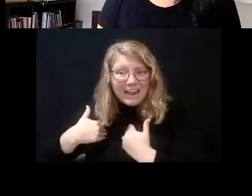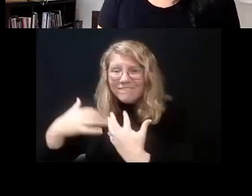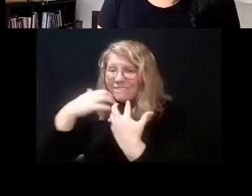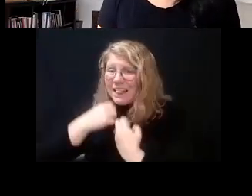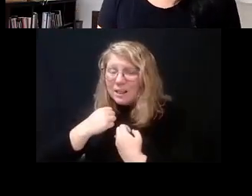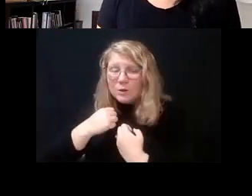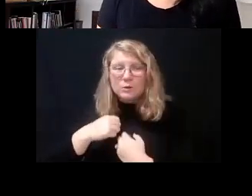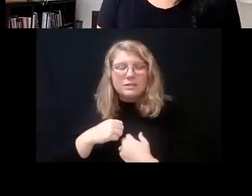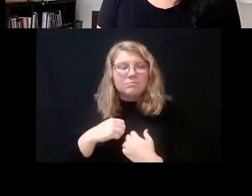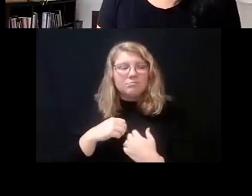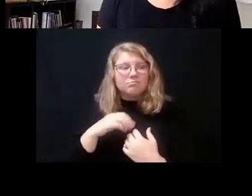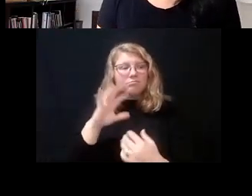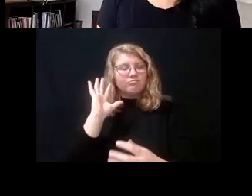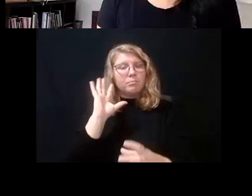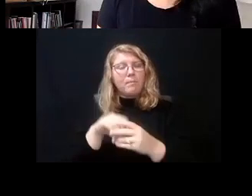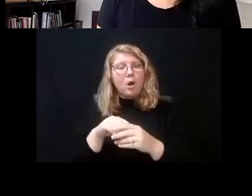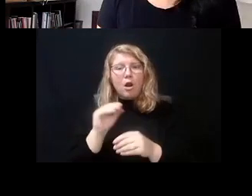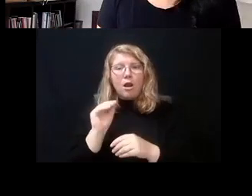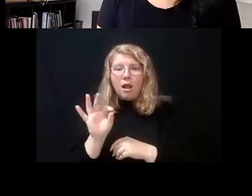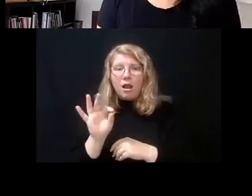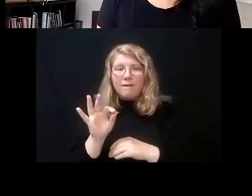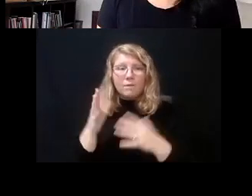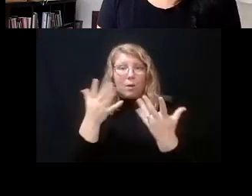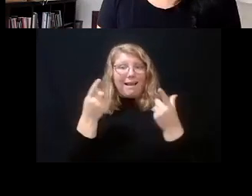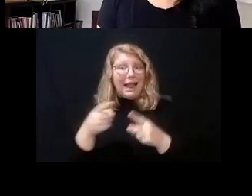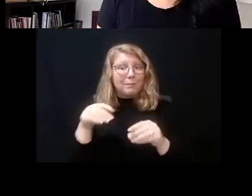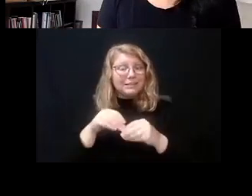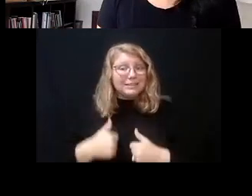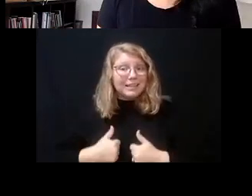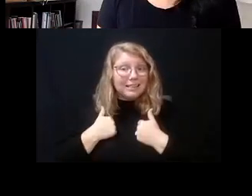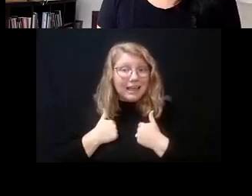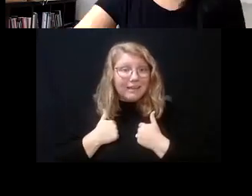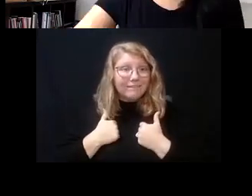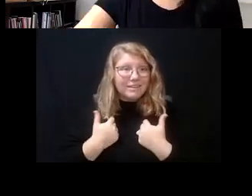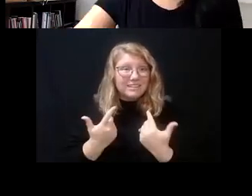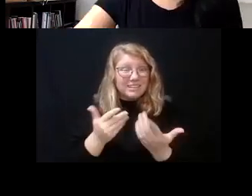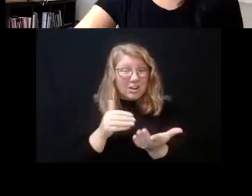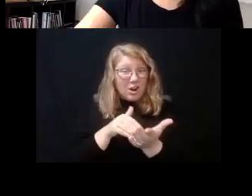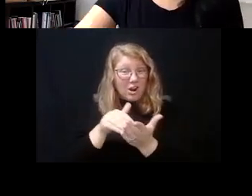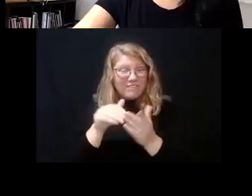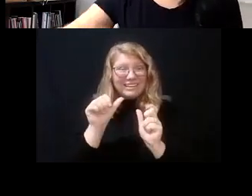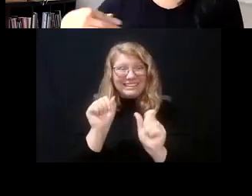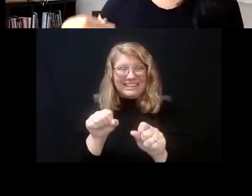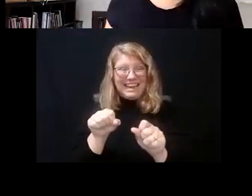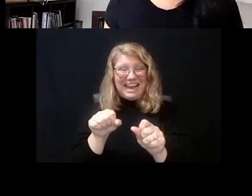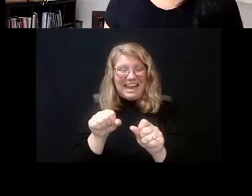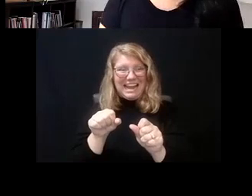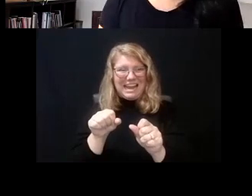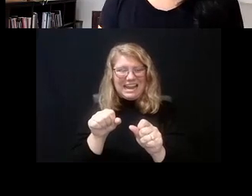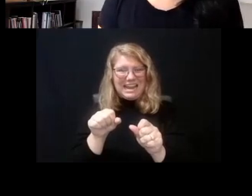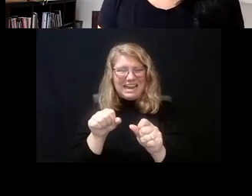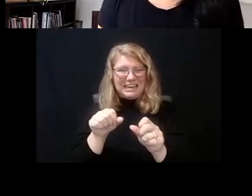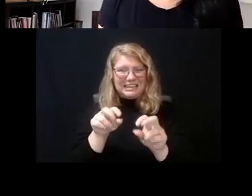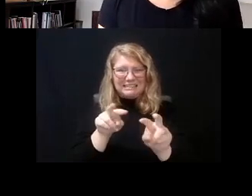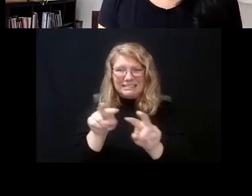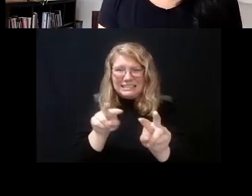you know, part of, I think, what happens in life is that there's often can be a tension of values. And I found, you know,